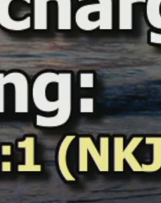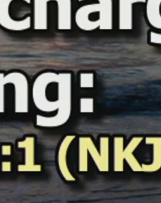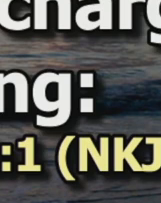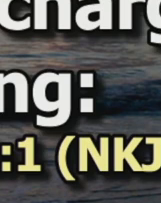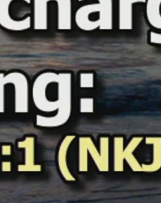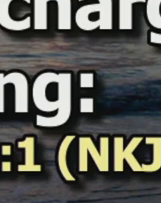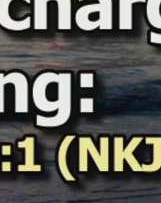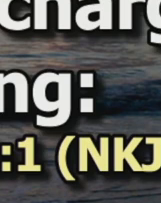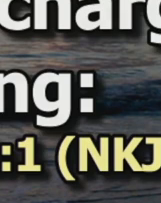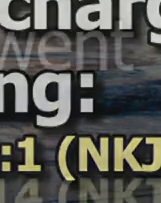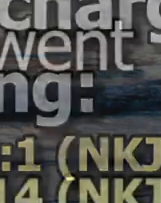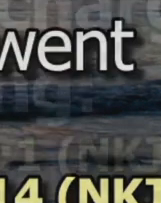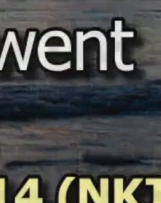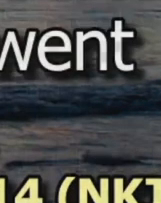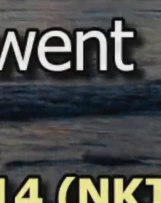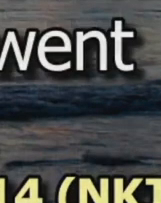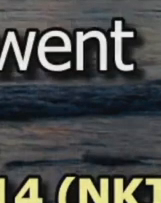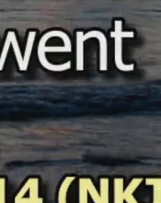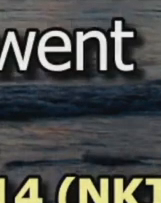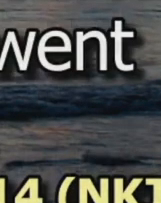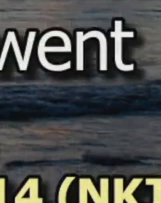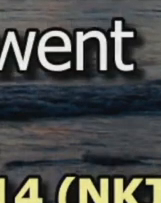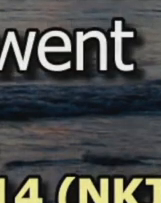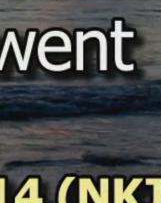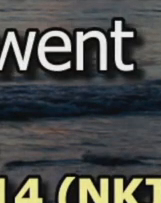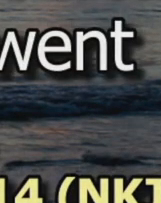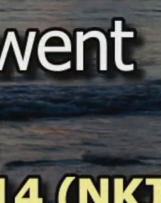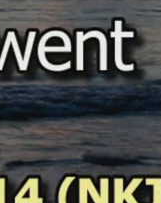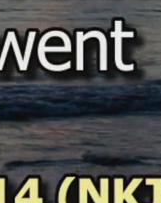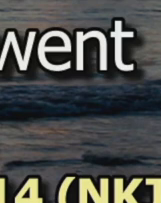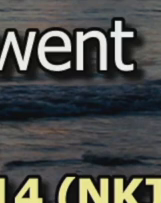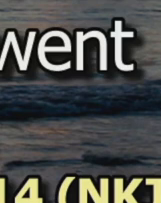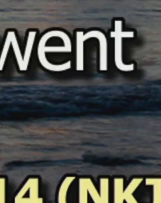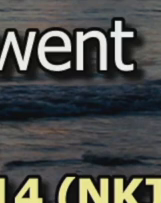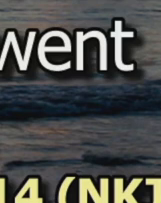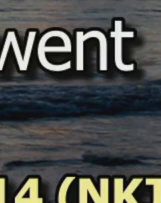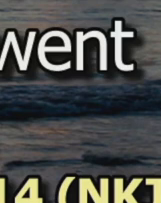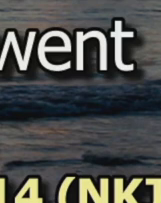2 Kings. See you first. Wafalme wa pili sura ya pili mstari wa kwanza.